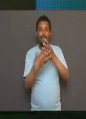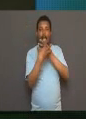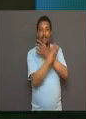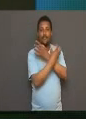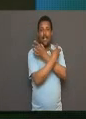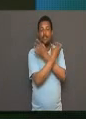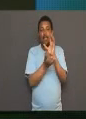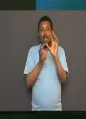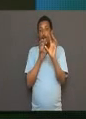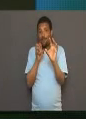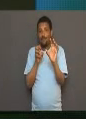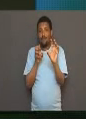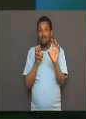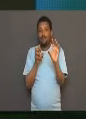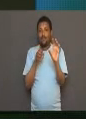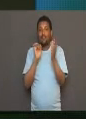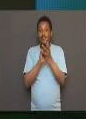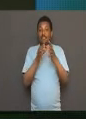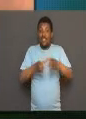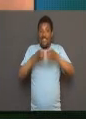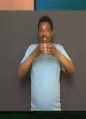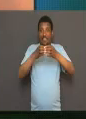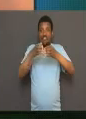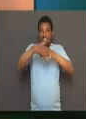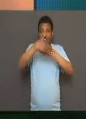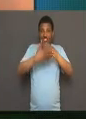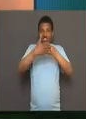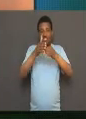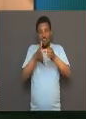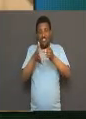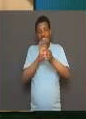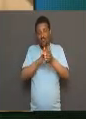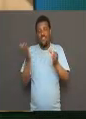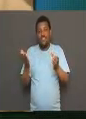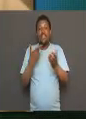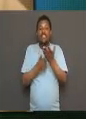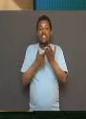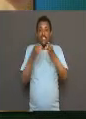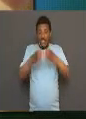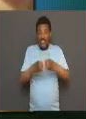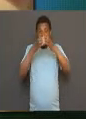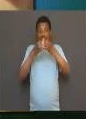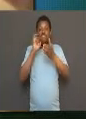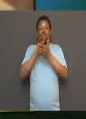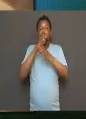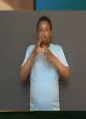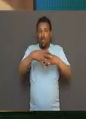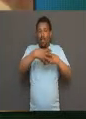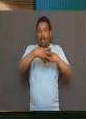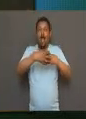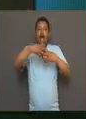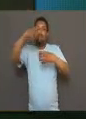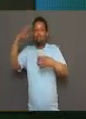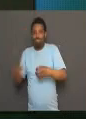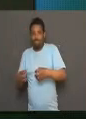be captured onto the surface of the cylinder. The cylinder would